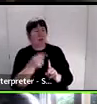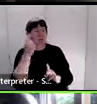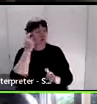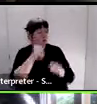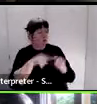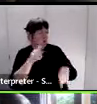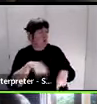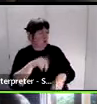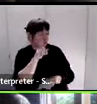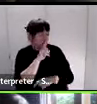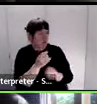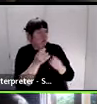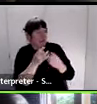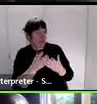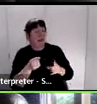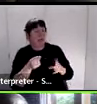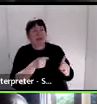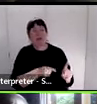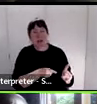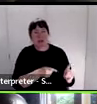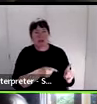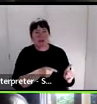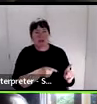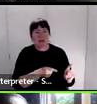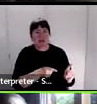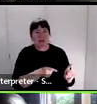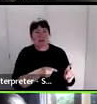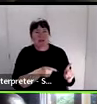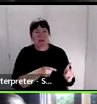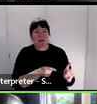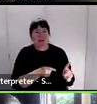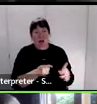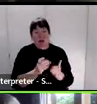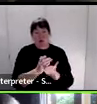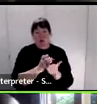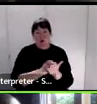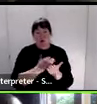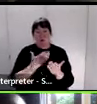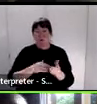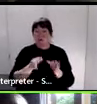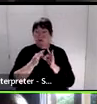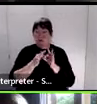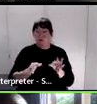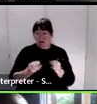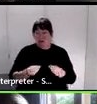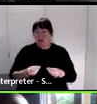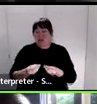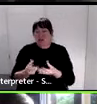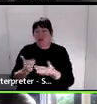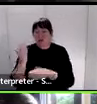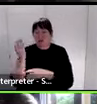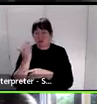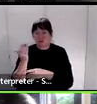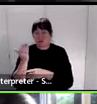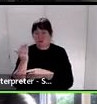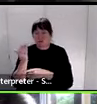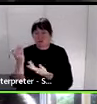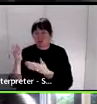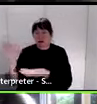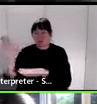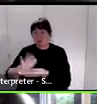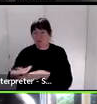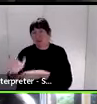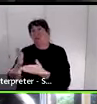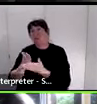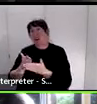we're starting there. We want to give our course, we want to give it away free to schools across the world, actually, once